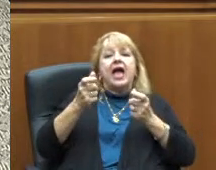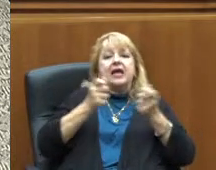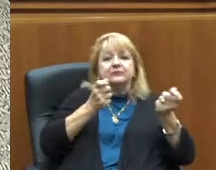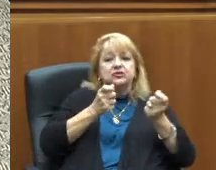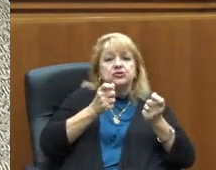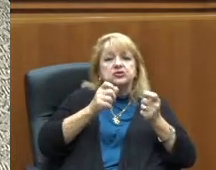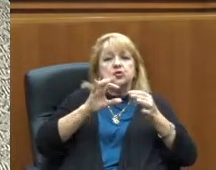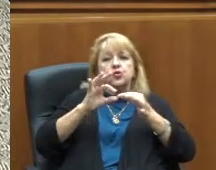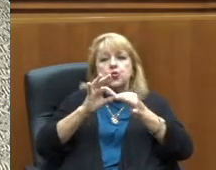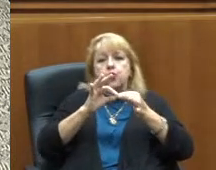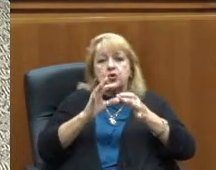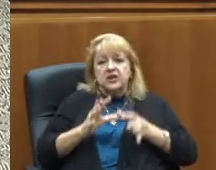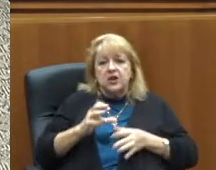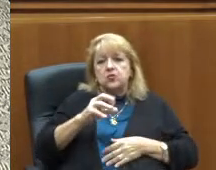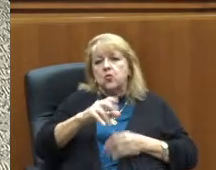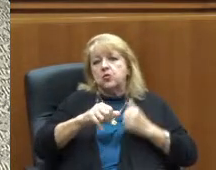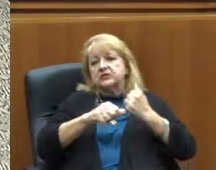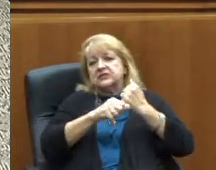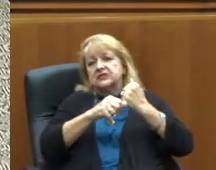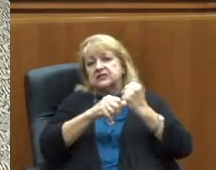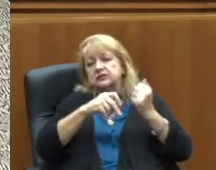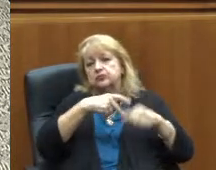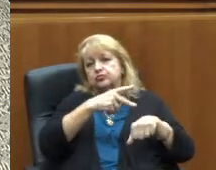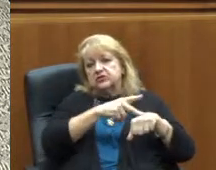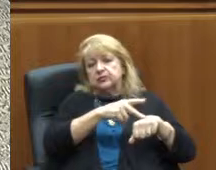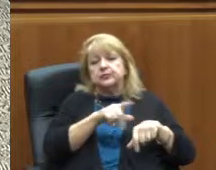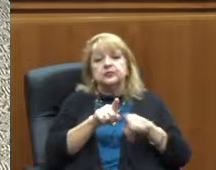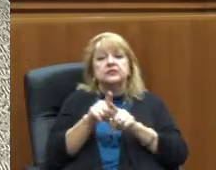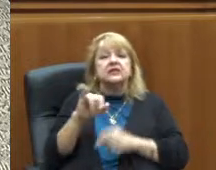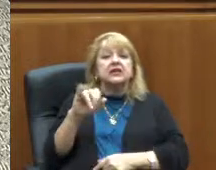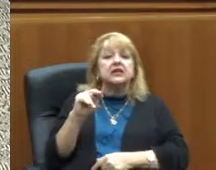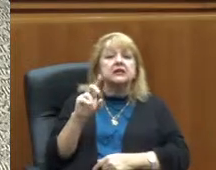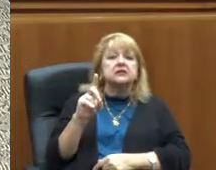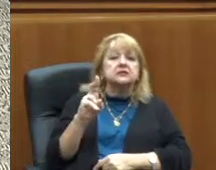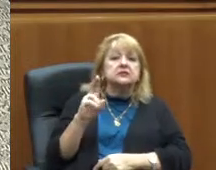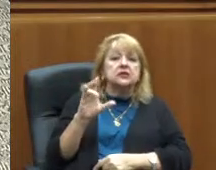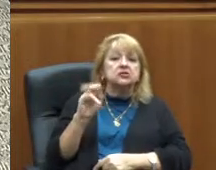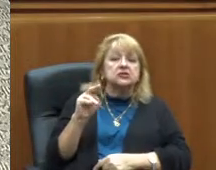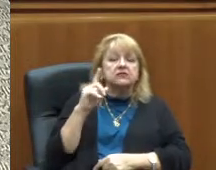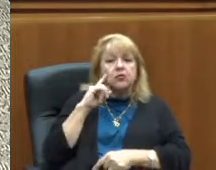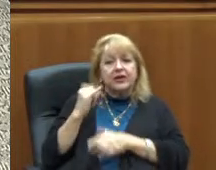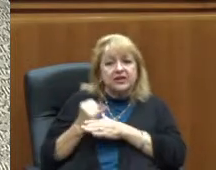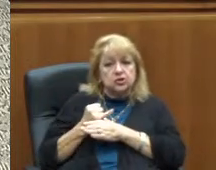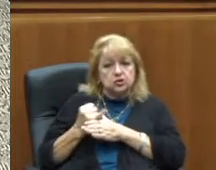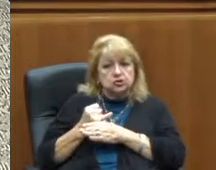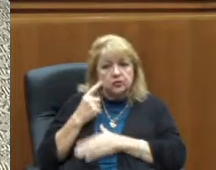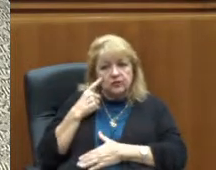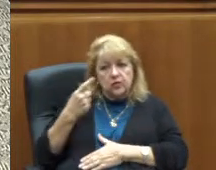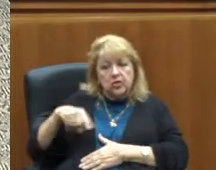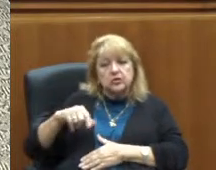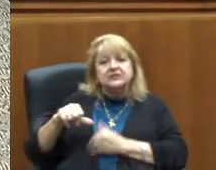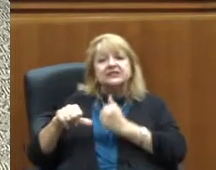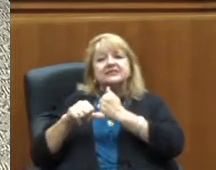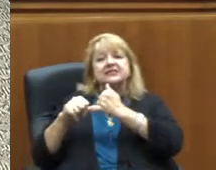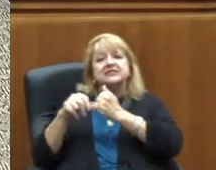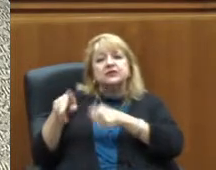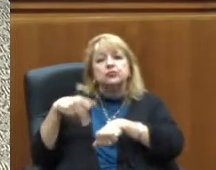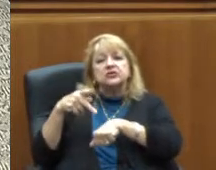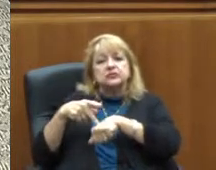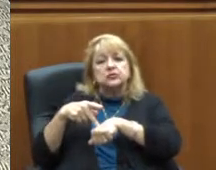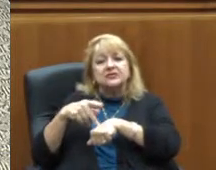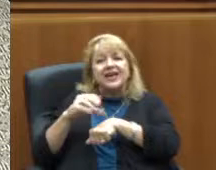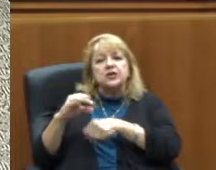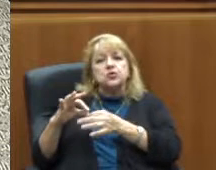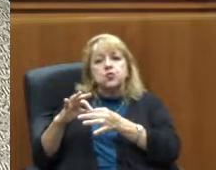assistant principal. We also have an induction program for those internship for those assistant principals and